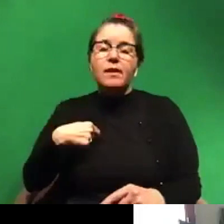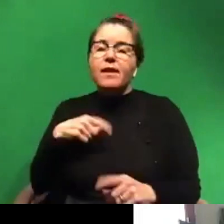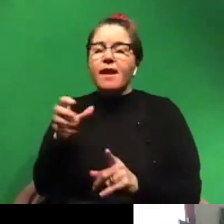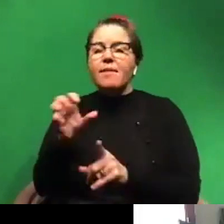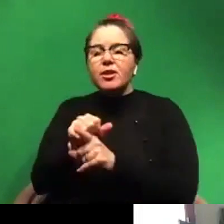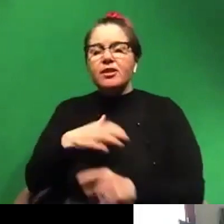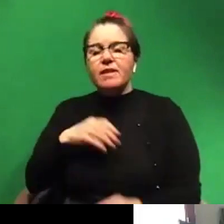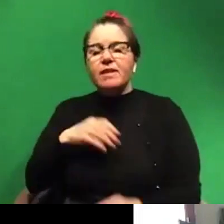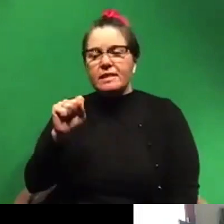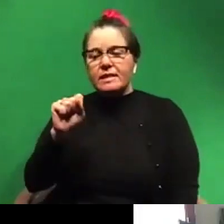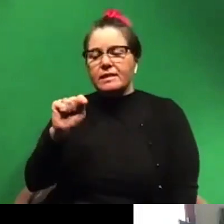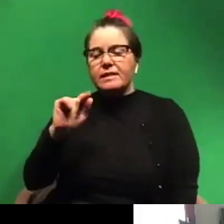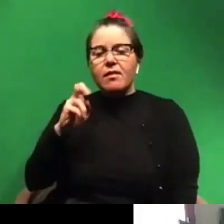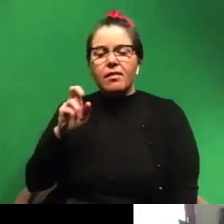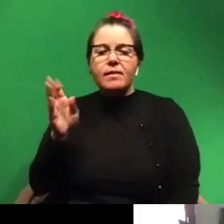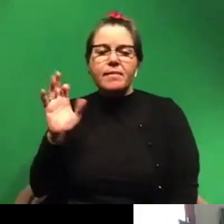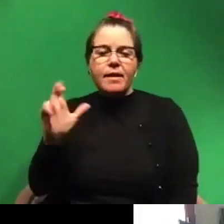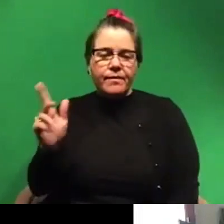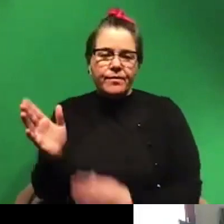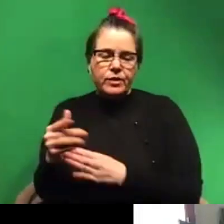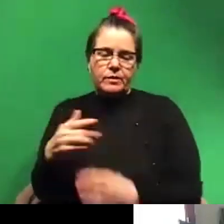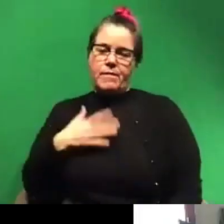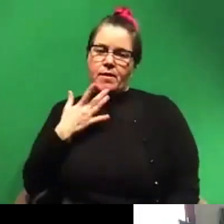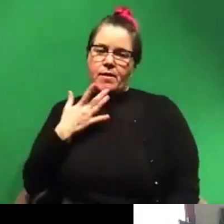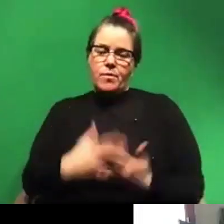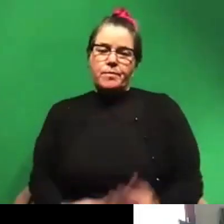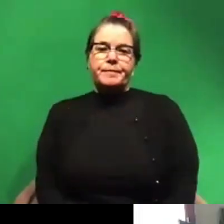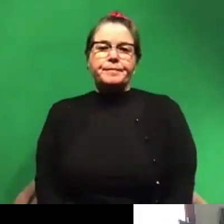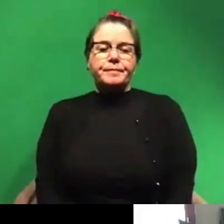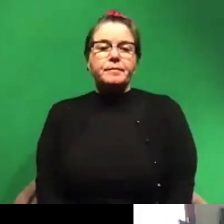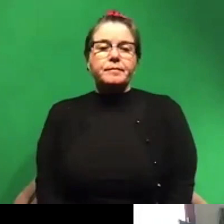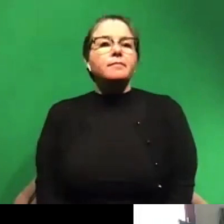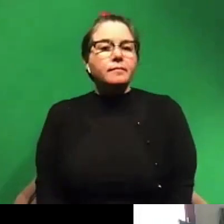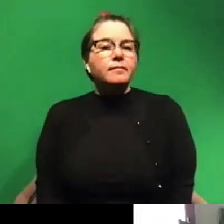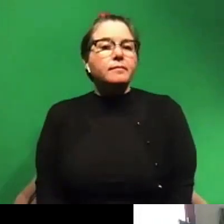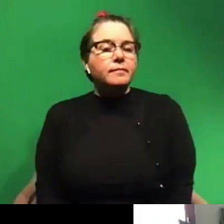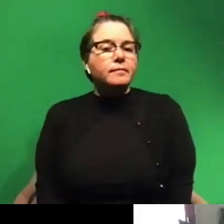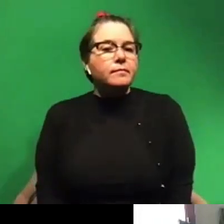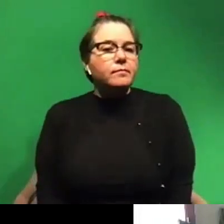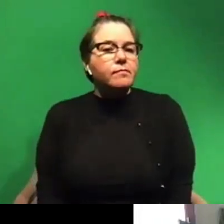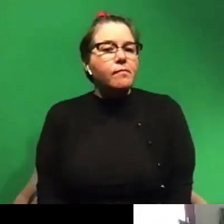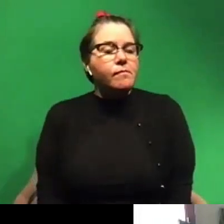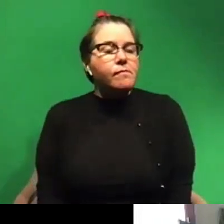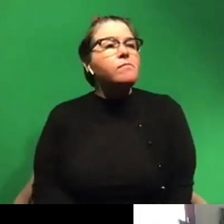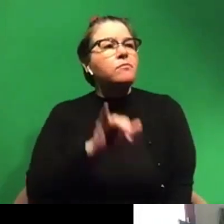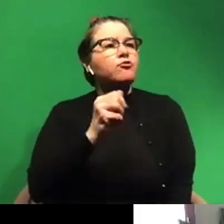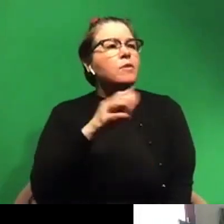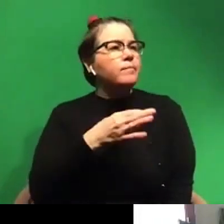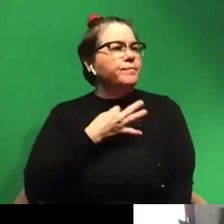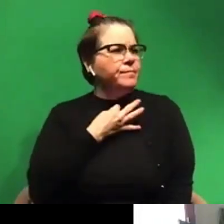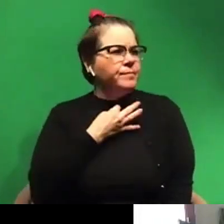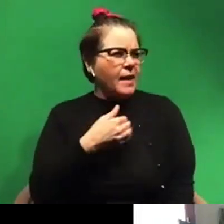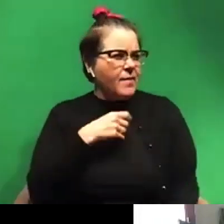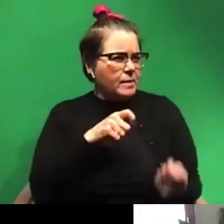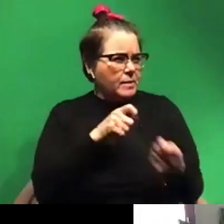So that's my favorite part of the job. Awesome. Let's see, Jacob would like to know, are there certain names for certain